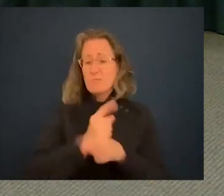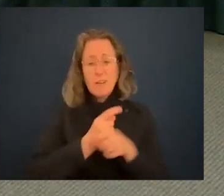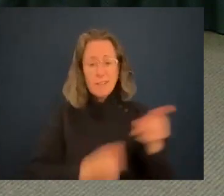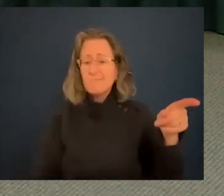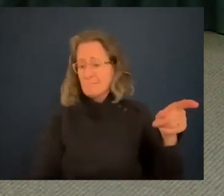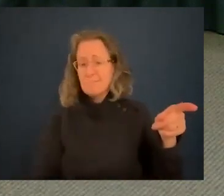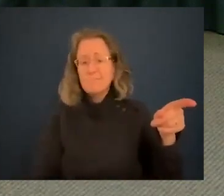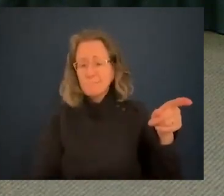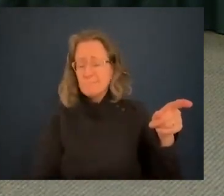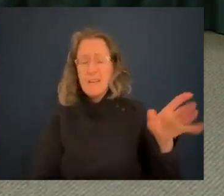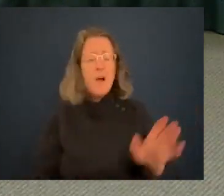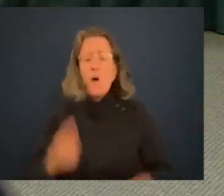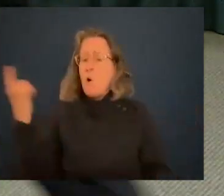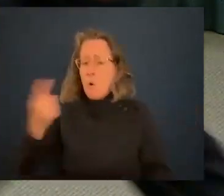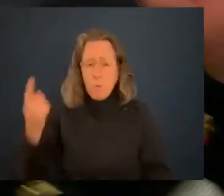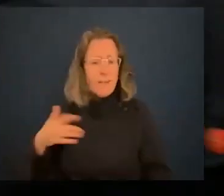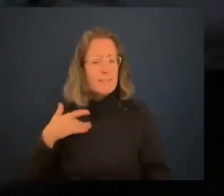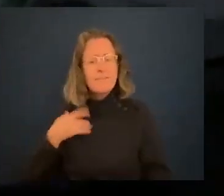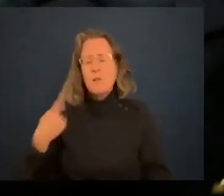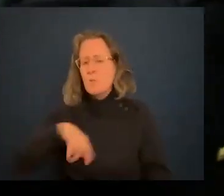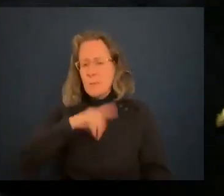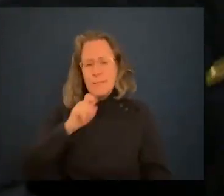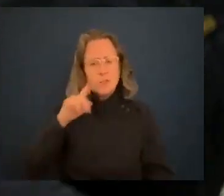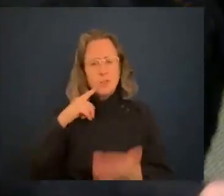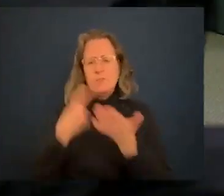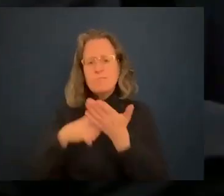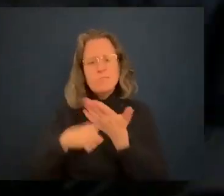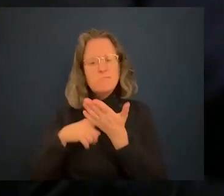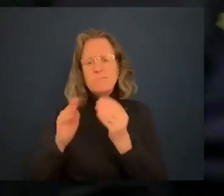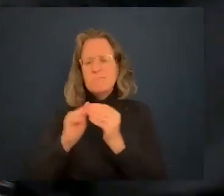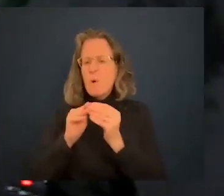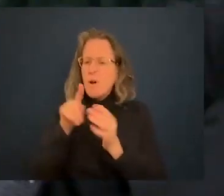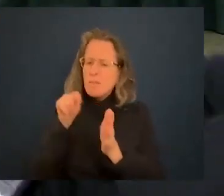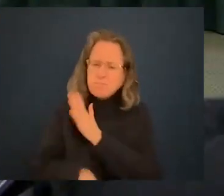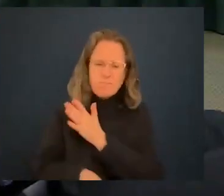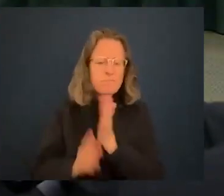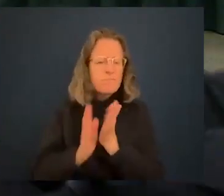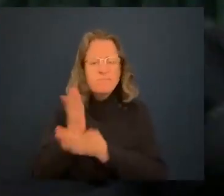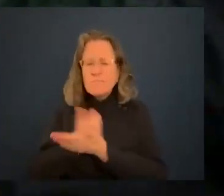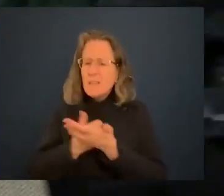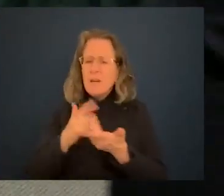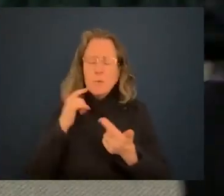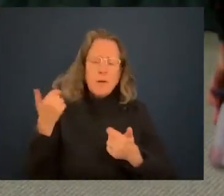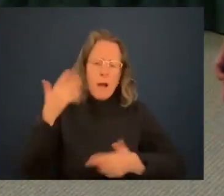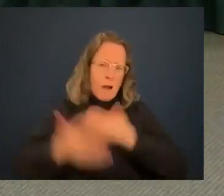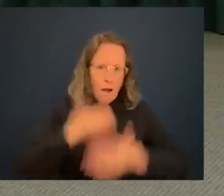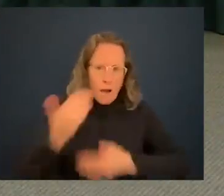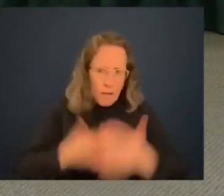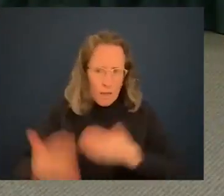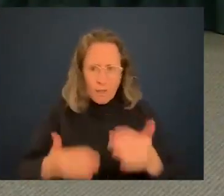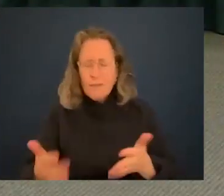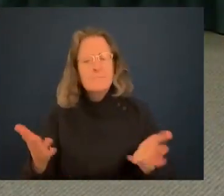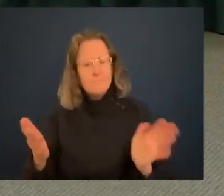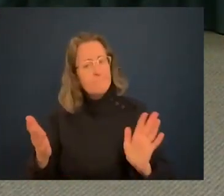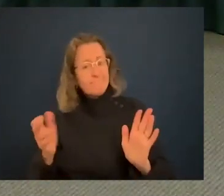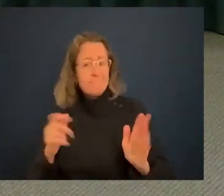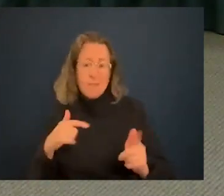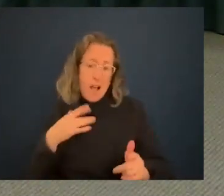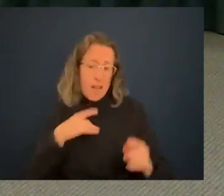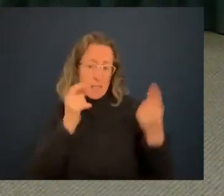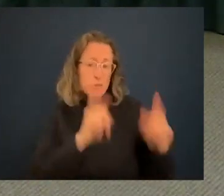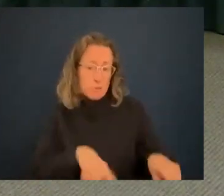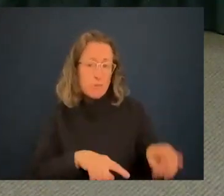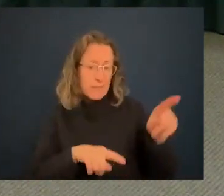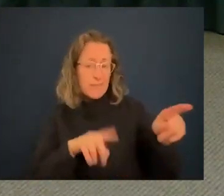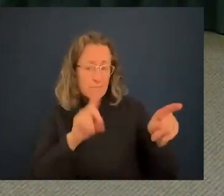than we do because we are um yeah we're always got things coming up so um but uh you know